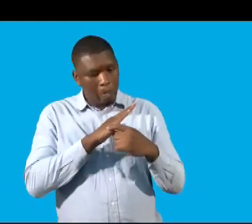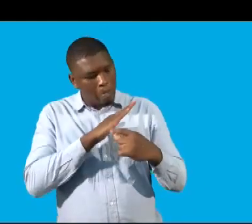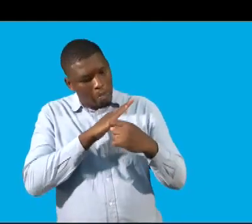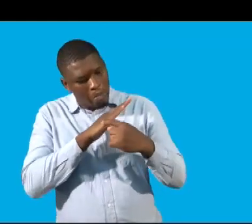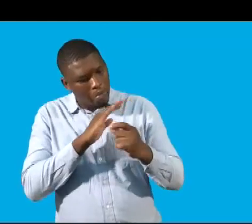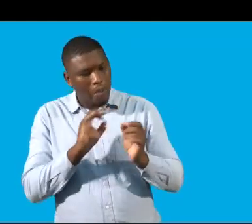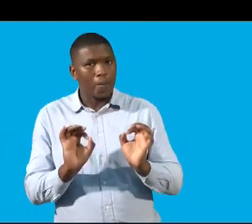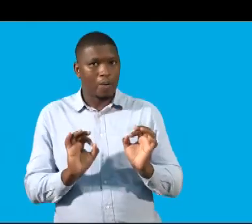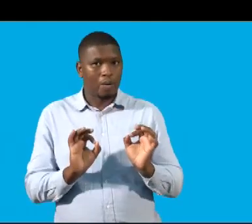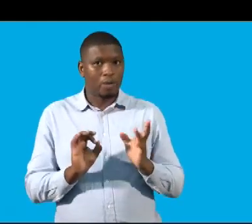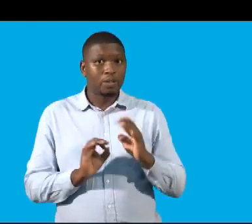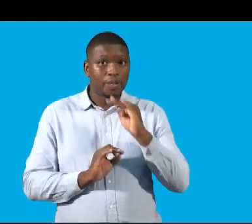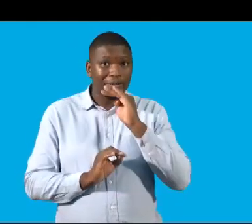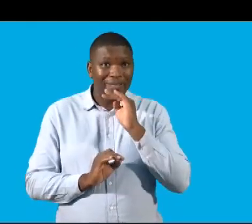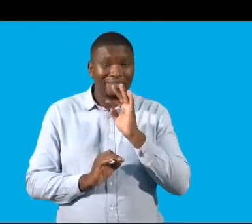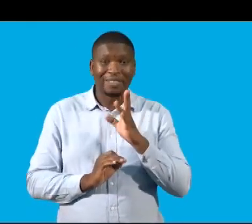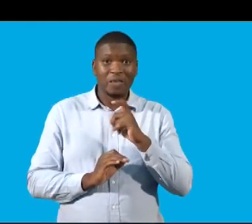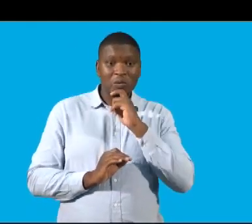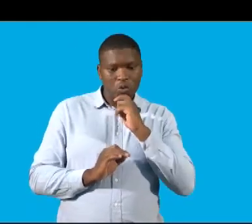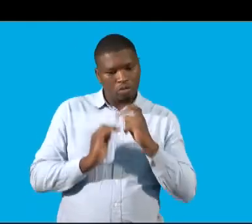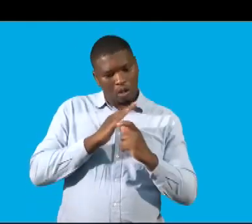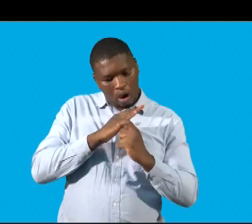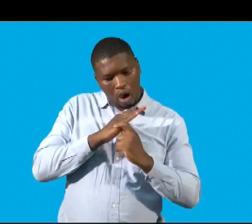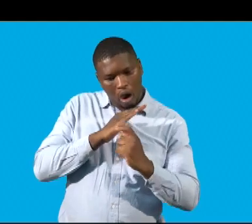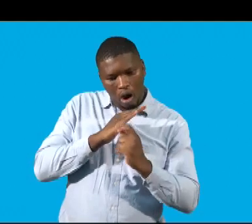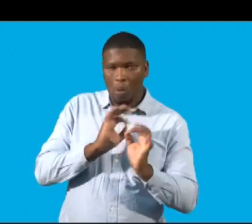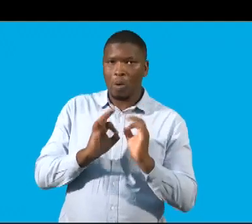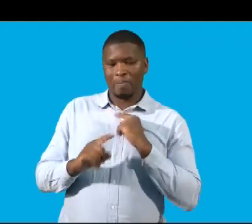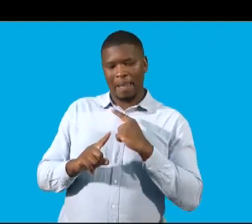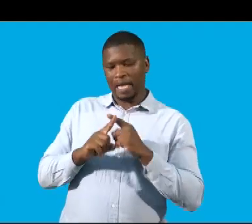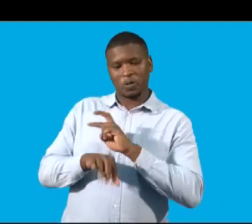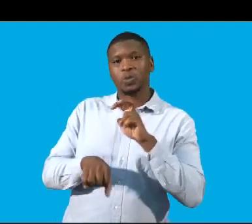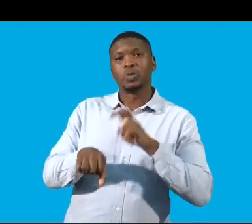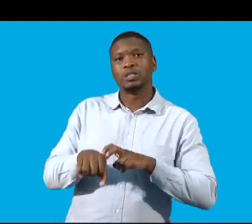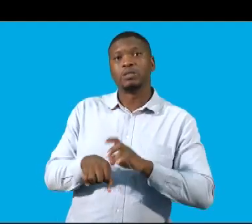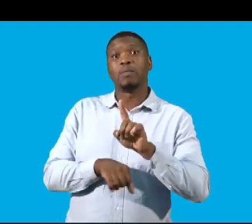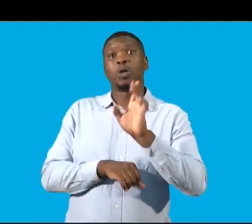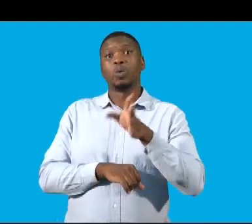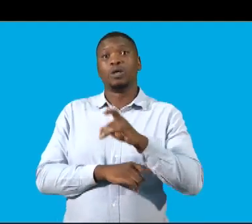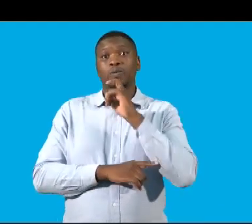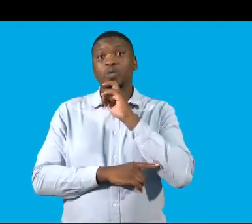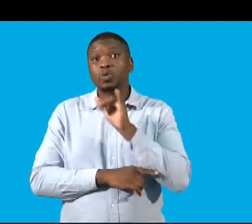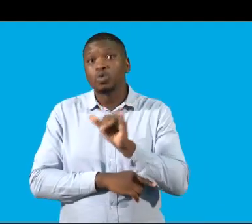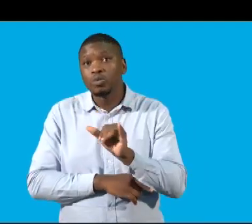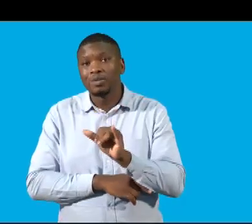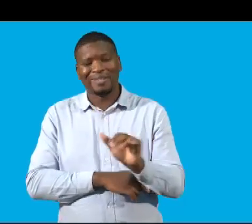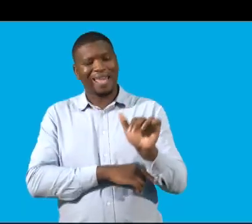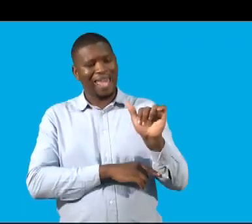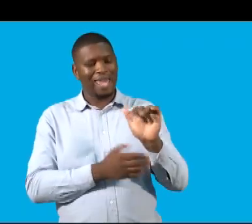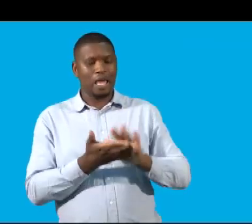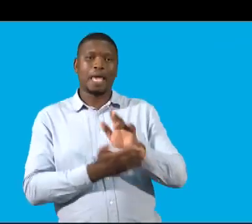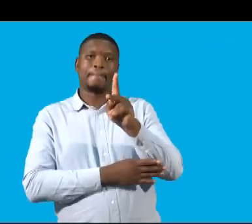mention installments, which means that we will not be using those formulas that have an X, but we will be using